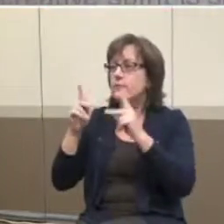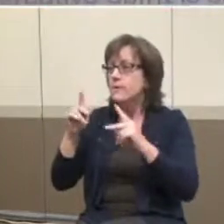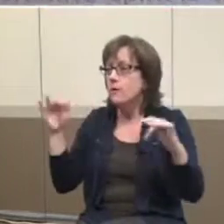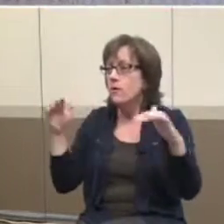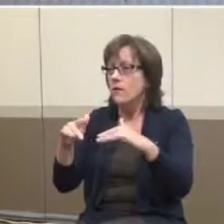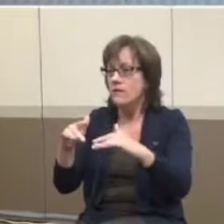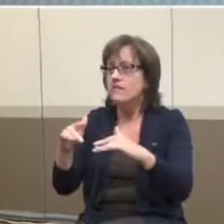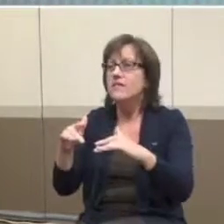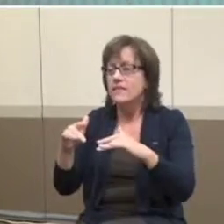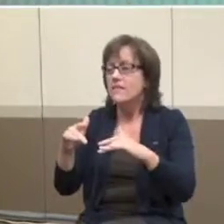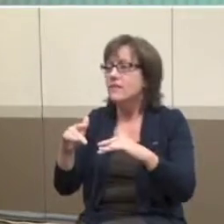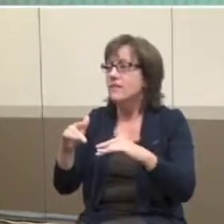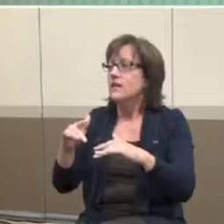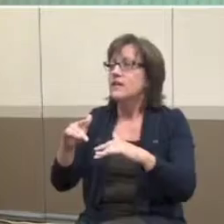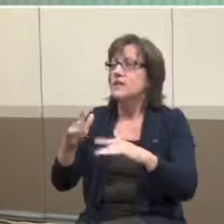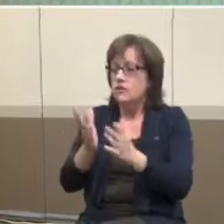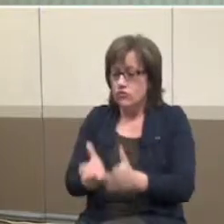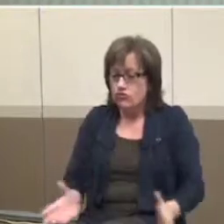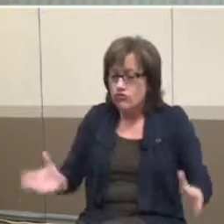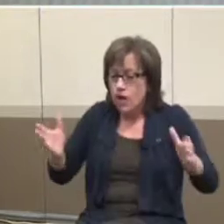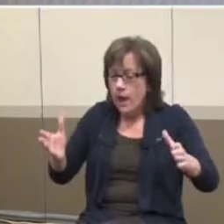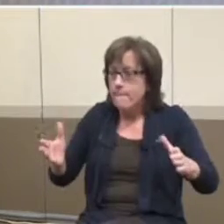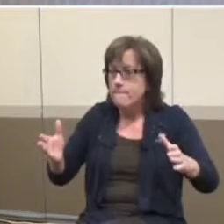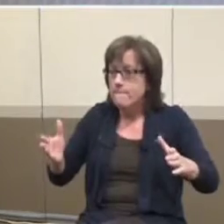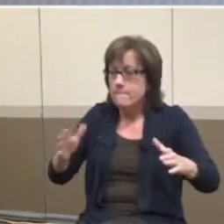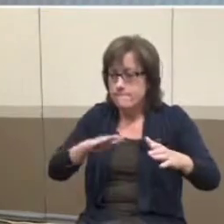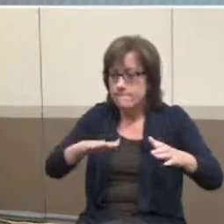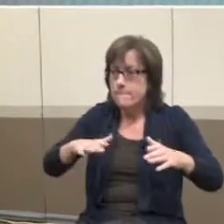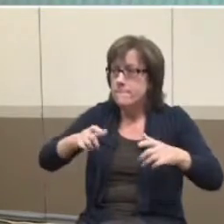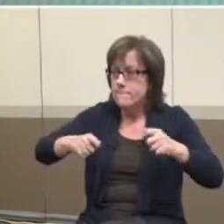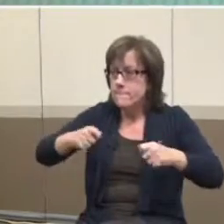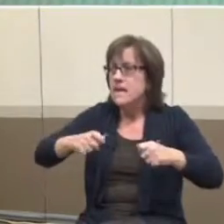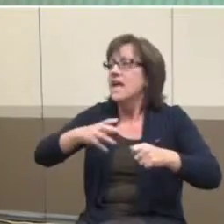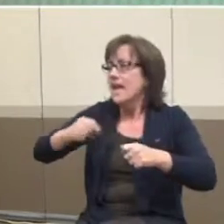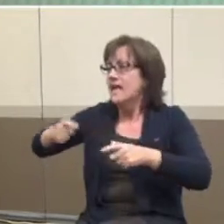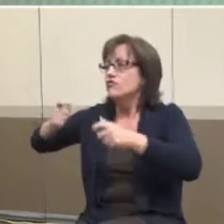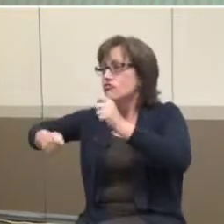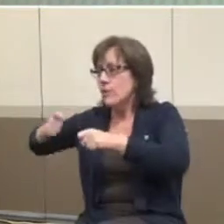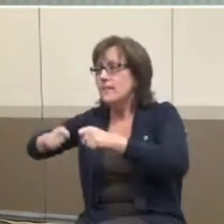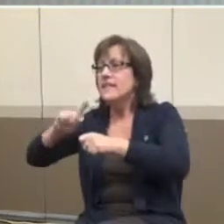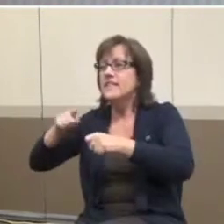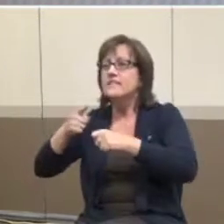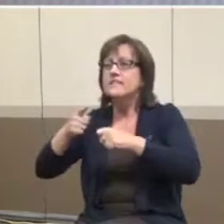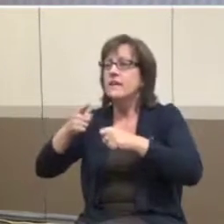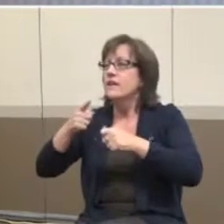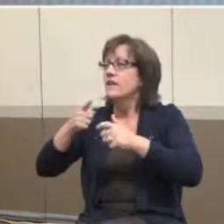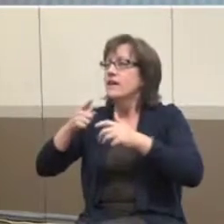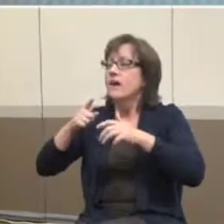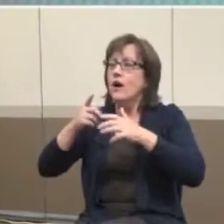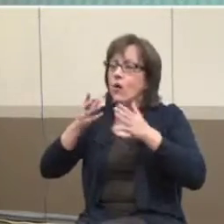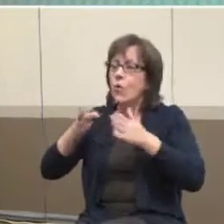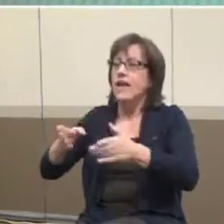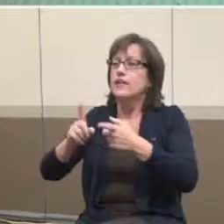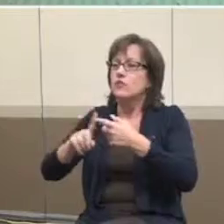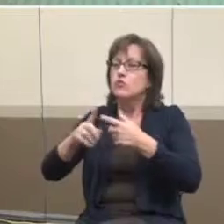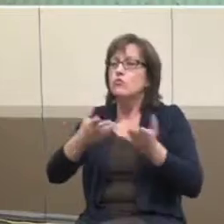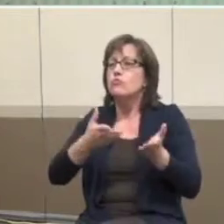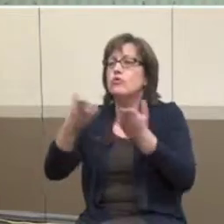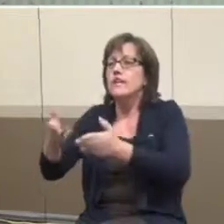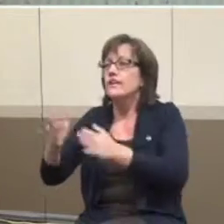participants. The drums and the drumming are just vehicles that take the group to its final